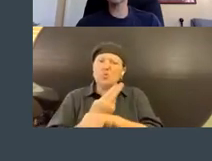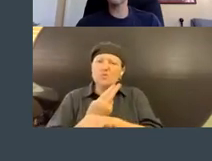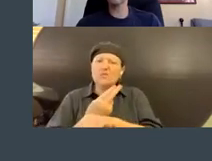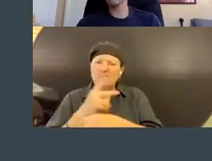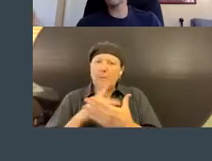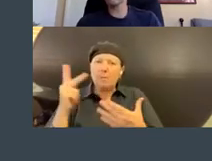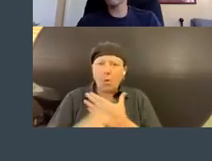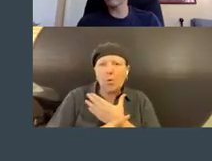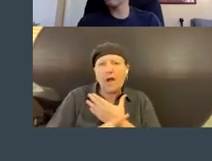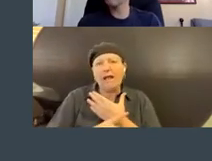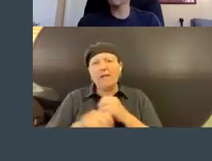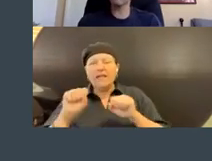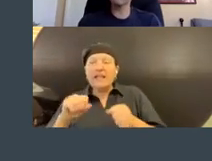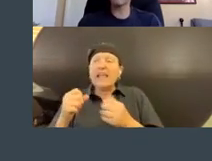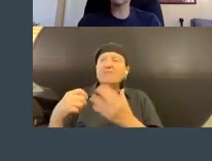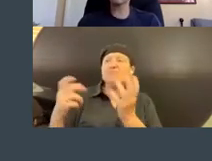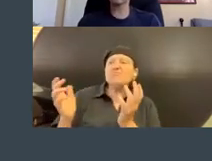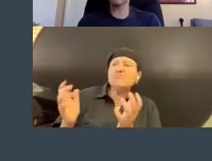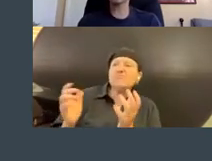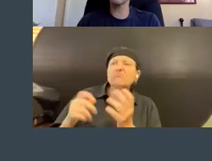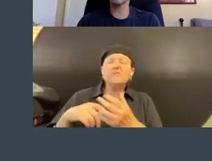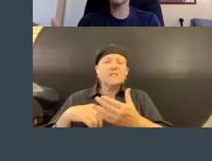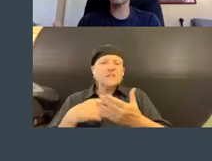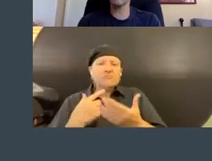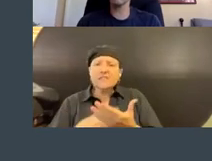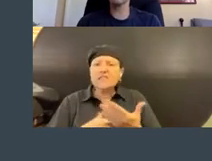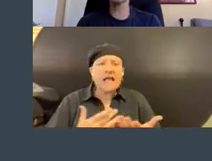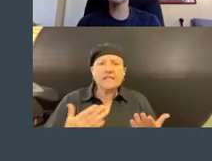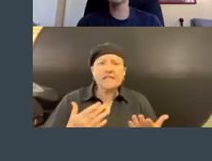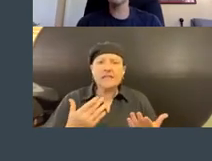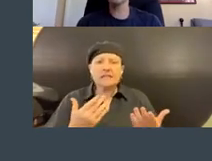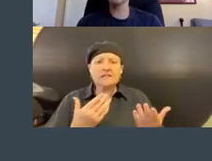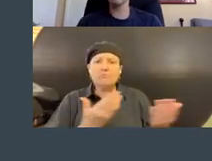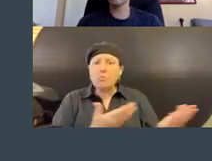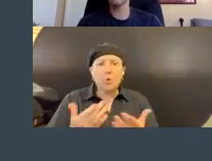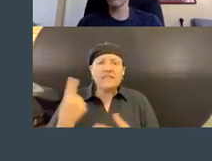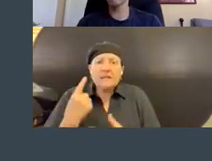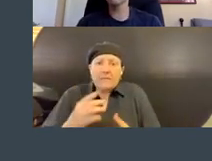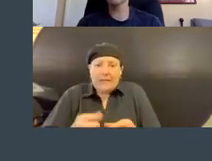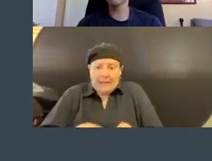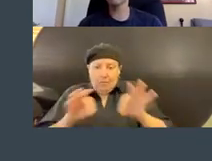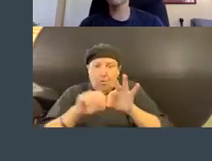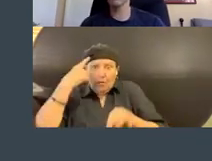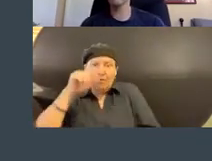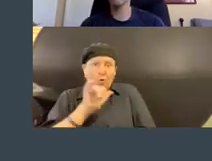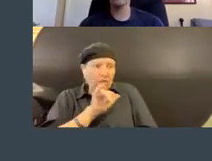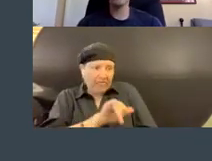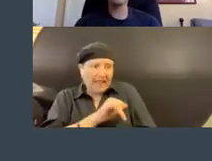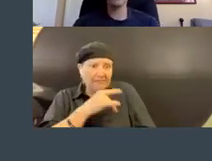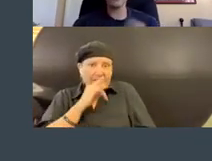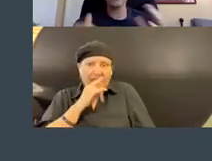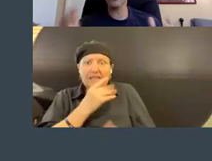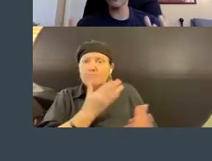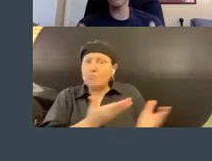sort of talk about with, like, it might be where they bring an item that's important to them and then they share it with the group and then maybe make a couple comments through the Schoology platform.